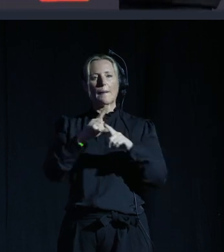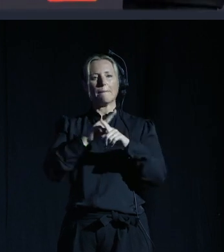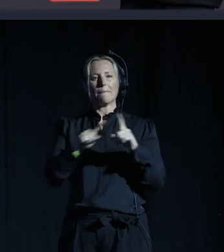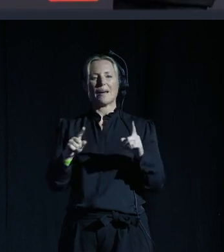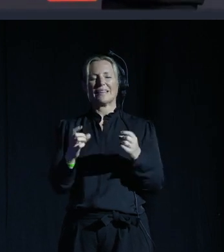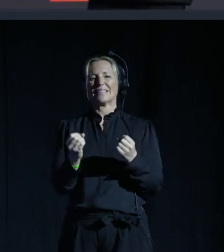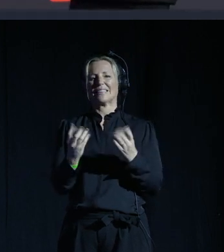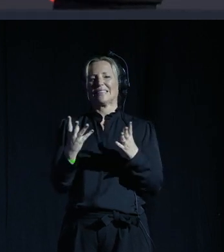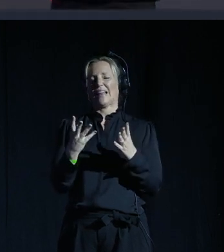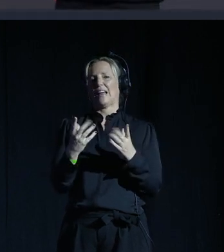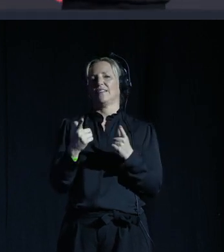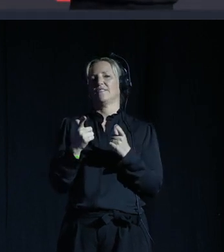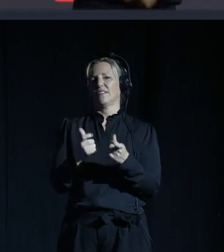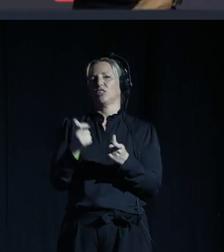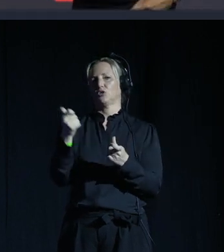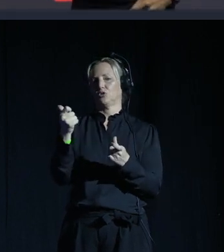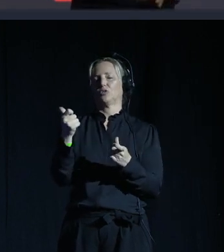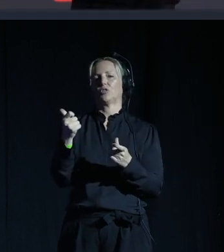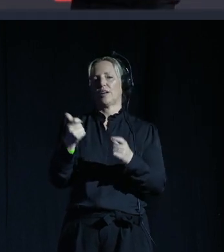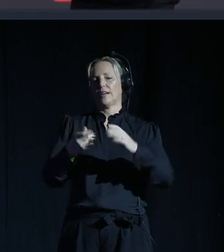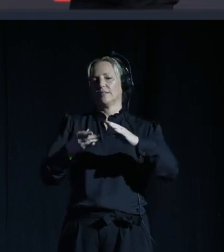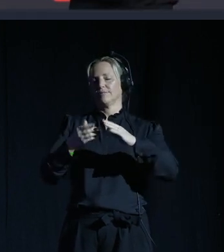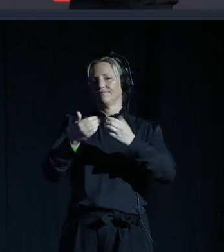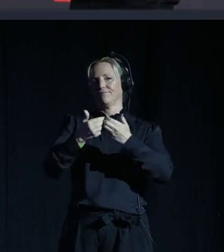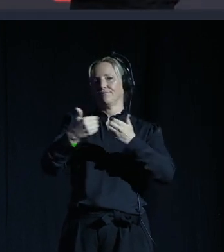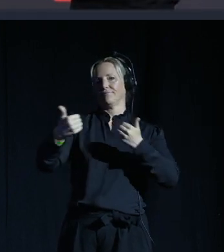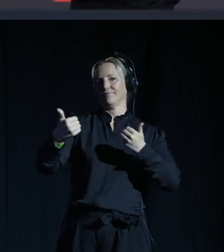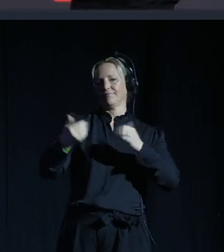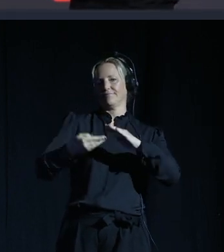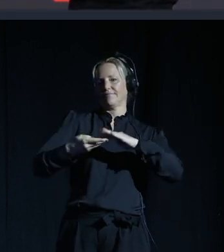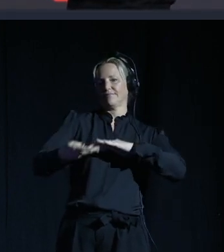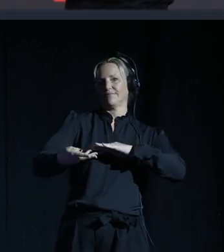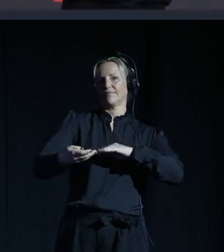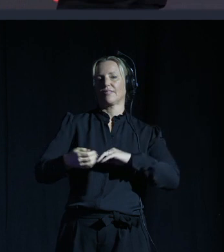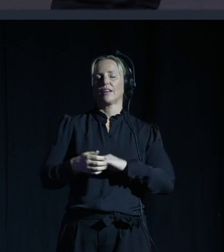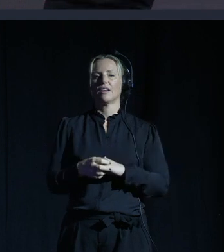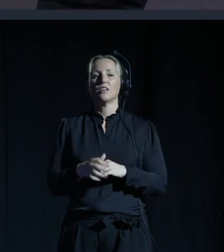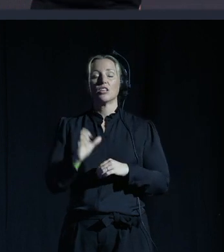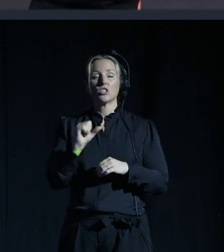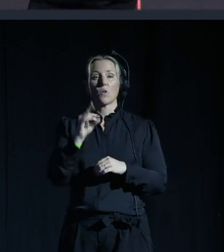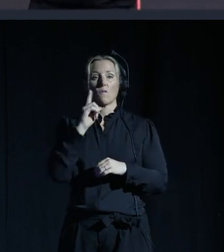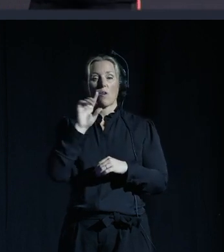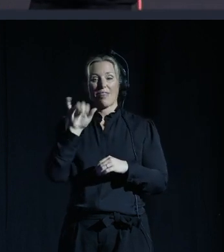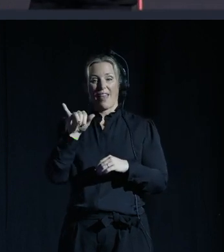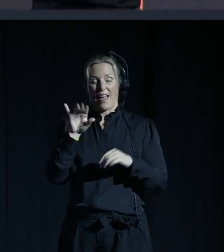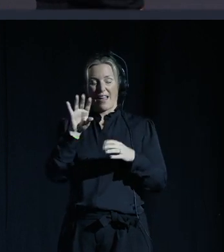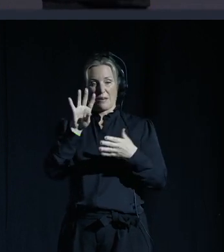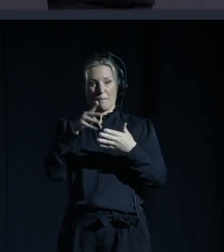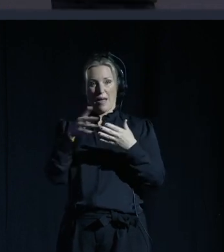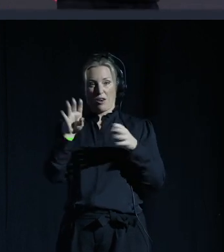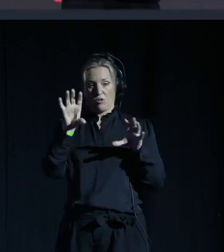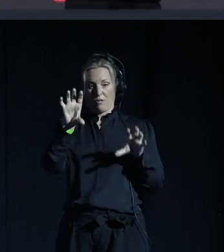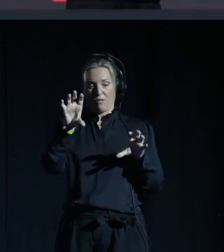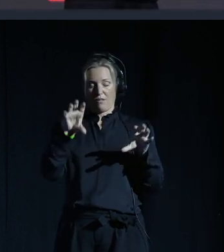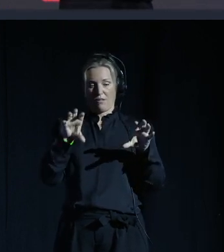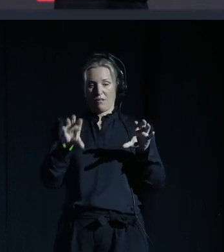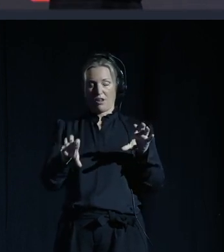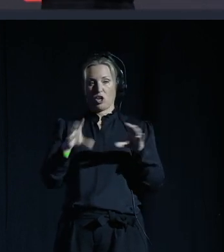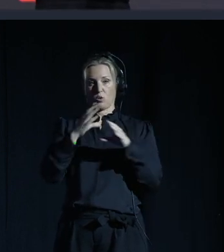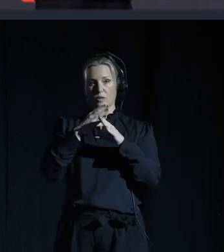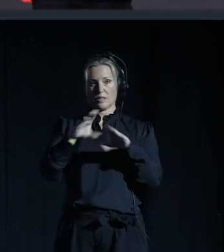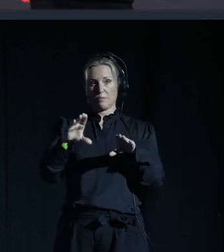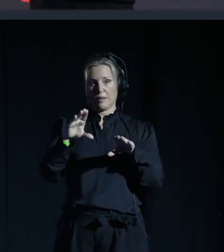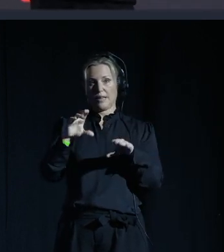distributed fashion and federated way. So with that pattern, you can now split for either a mesh or for a hub and